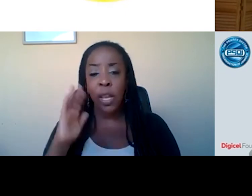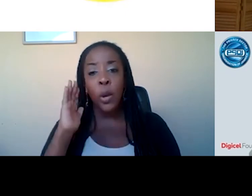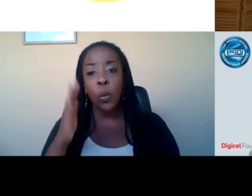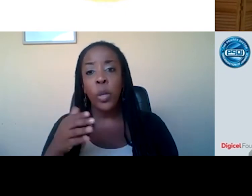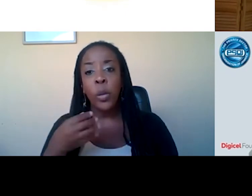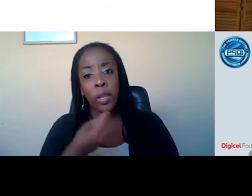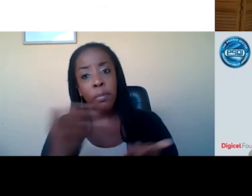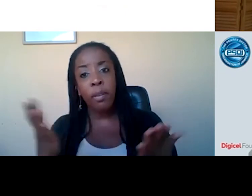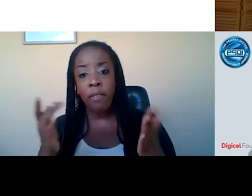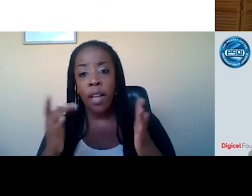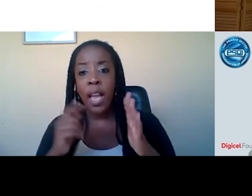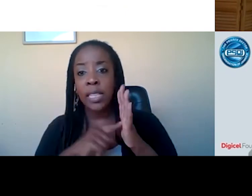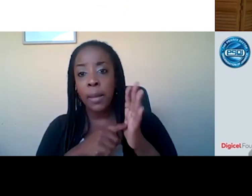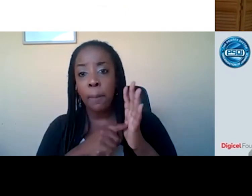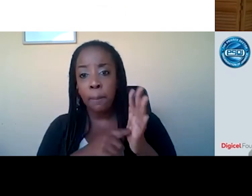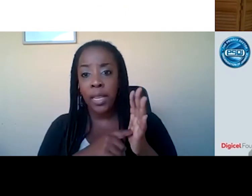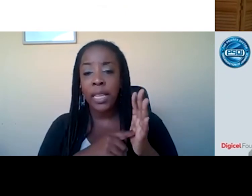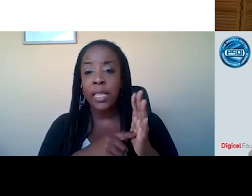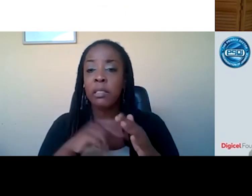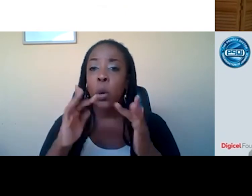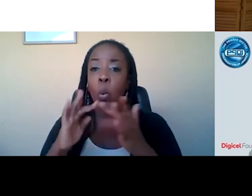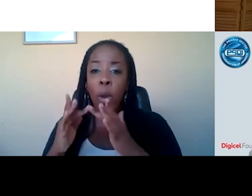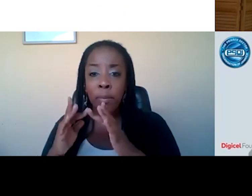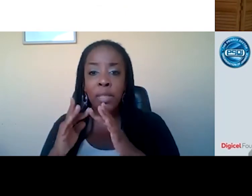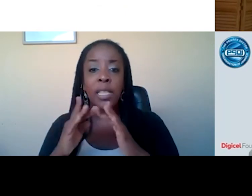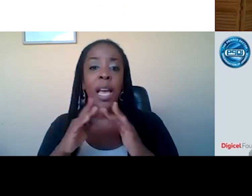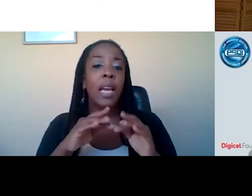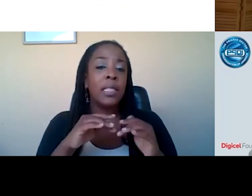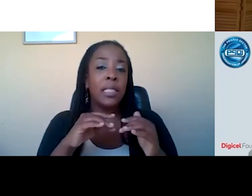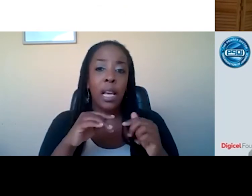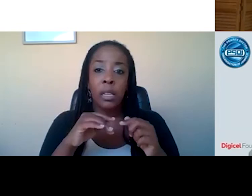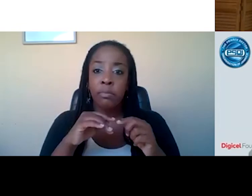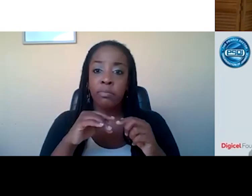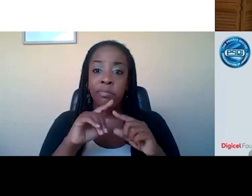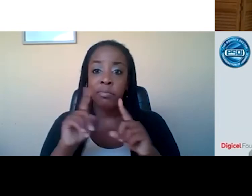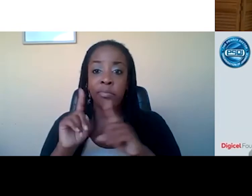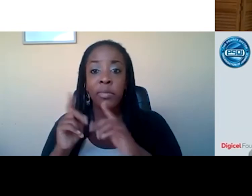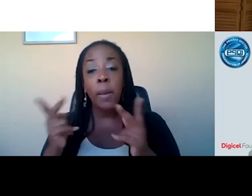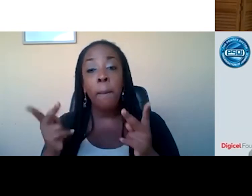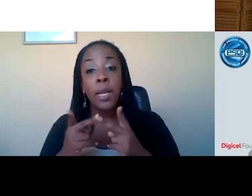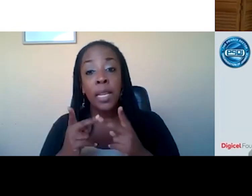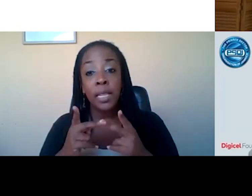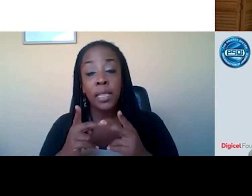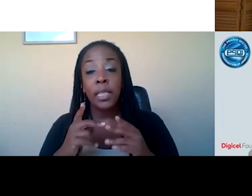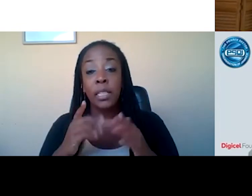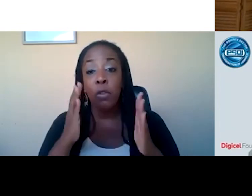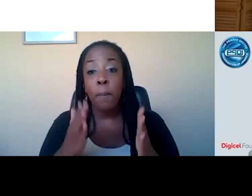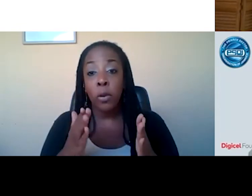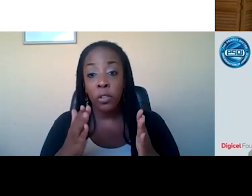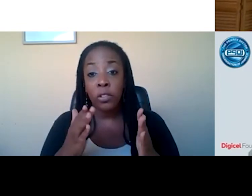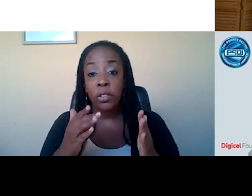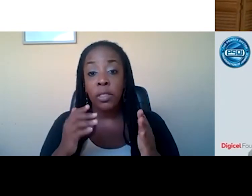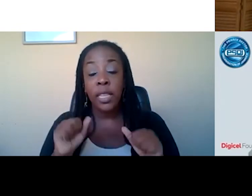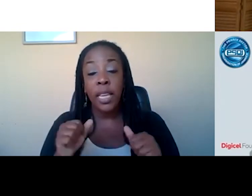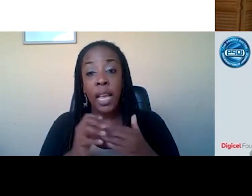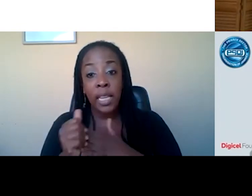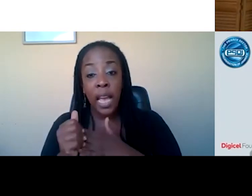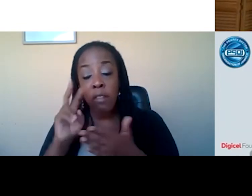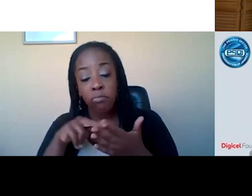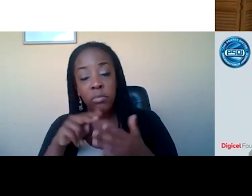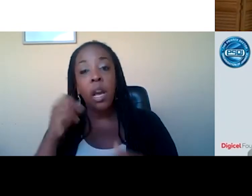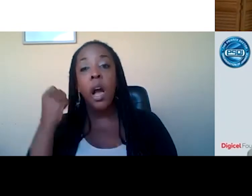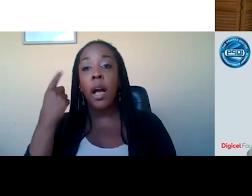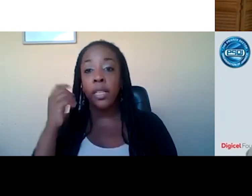provided on our websites and so for persons to be guided. But persons or companies